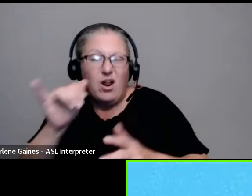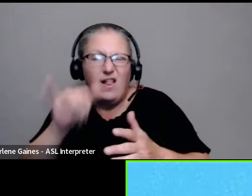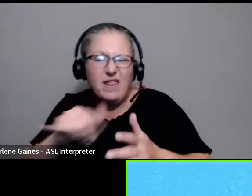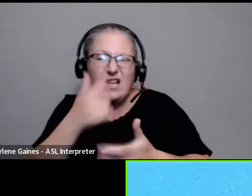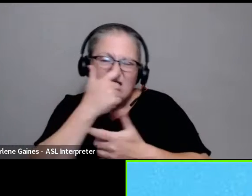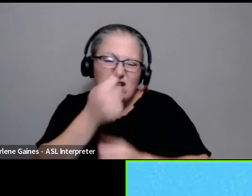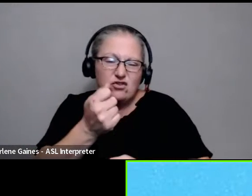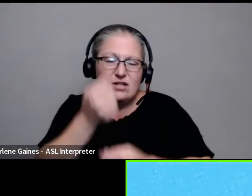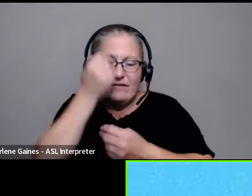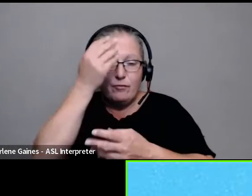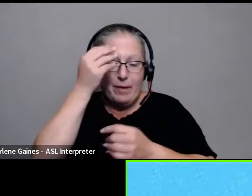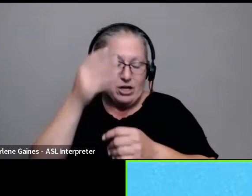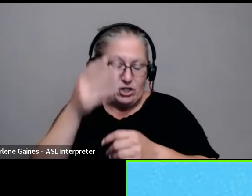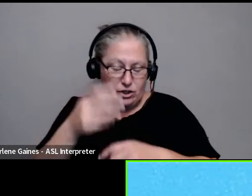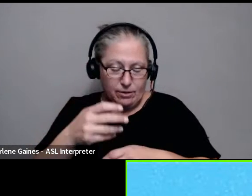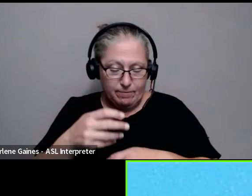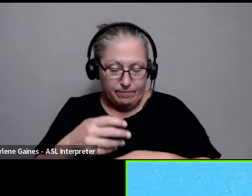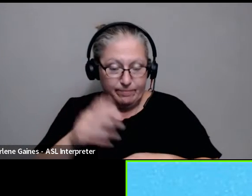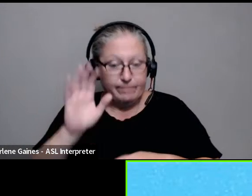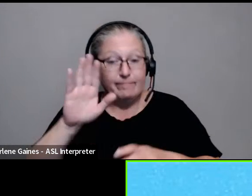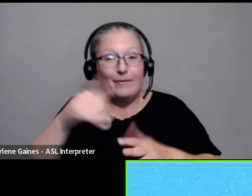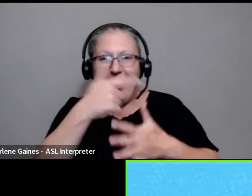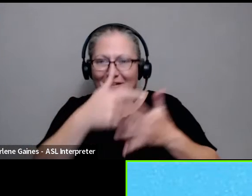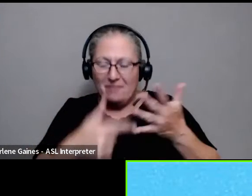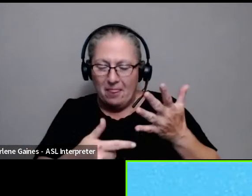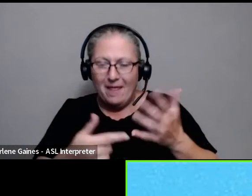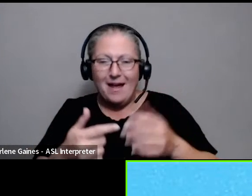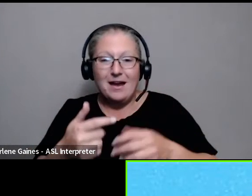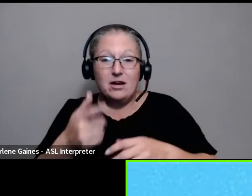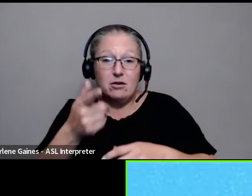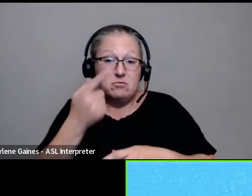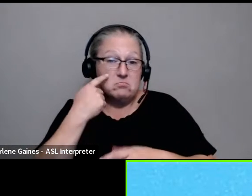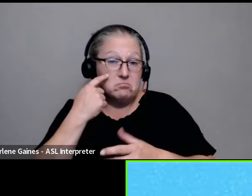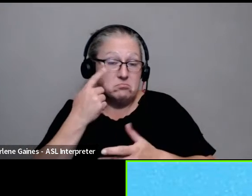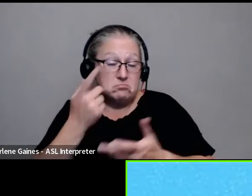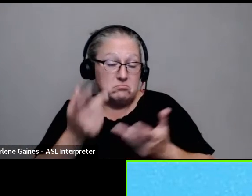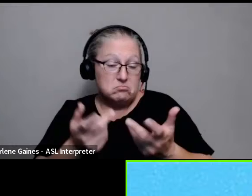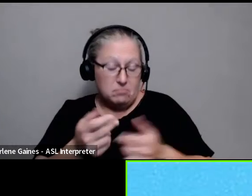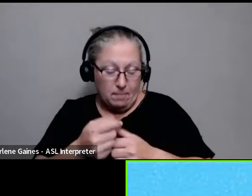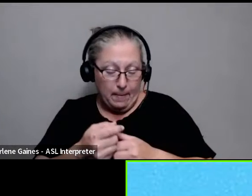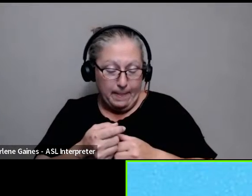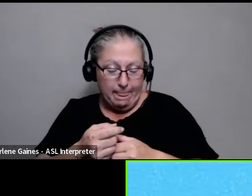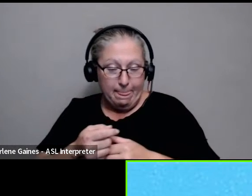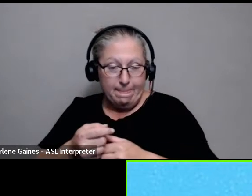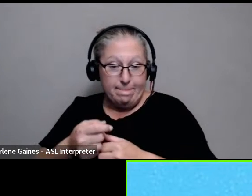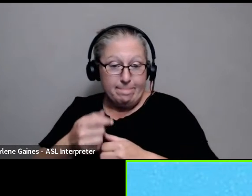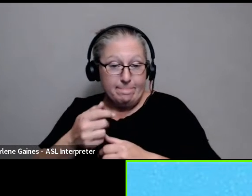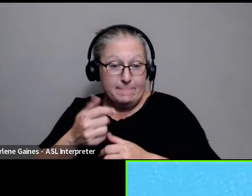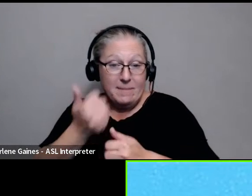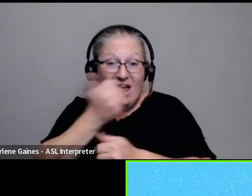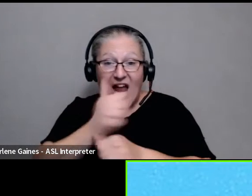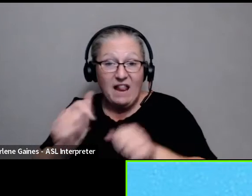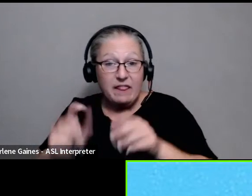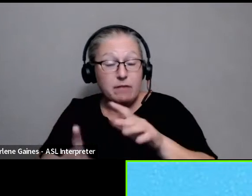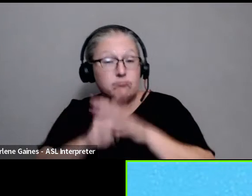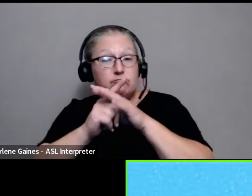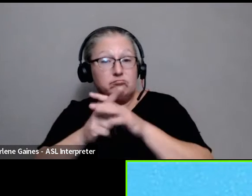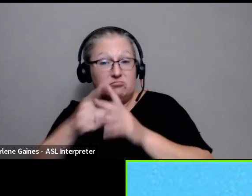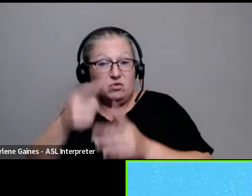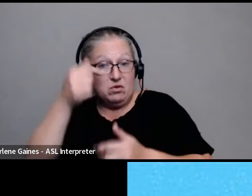interesting information. Out of all of that, has there been like, does any of that stick out to you off the top of your